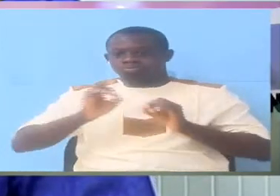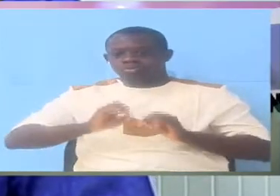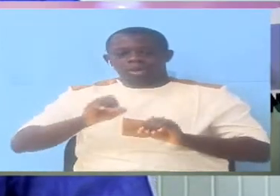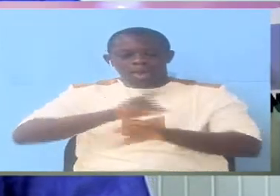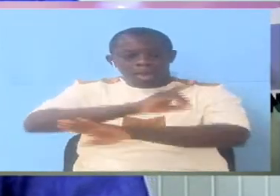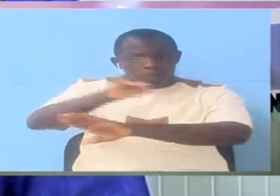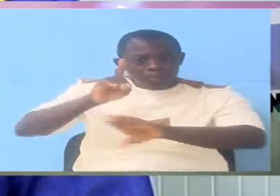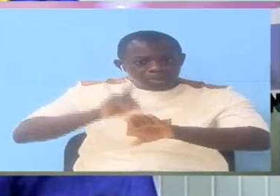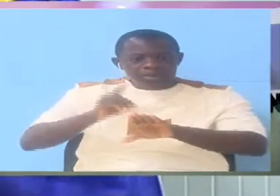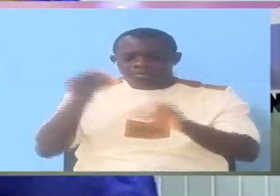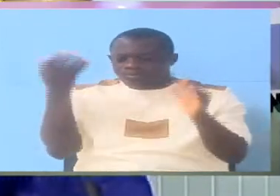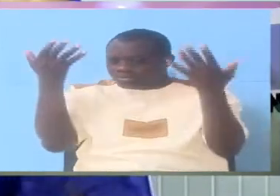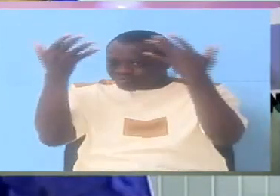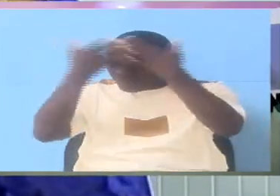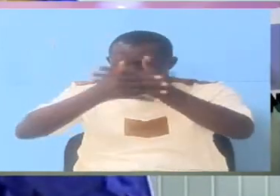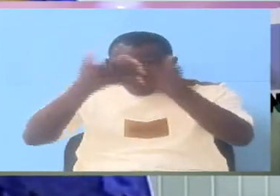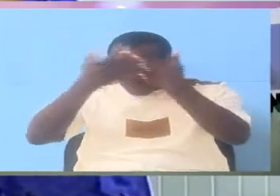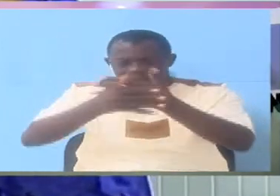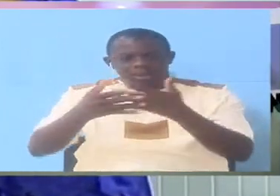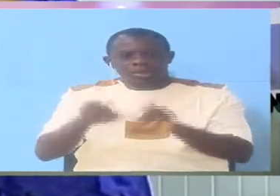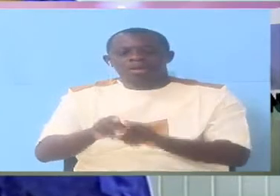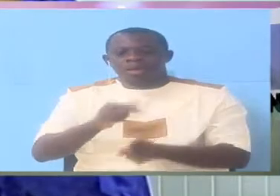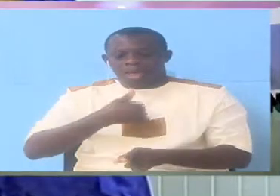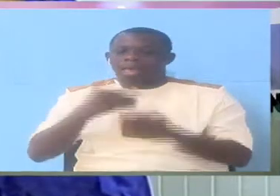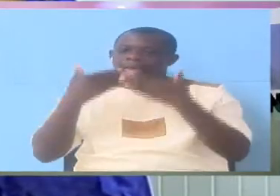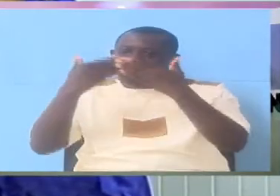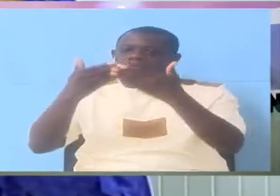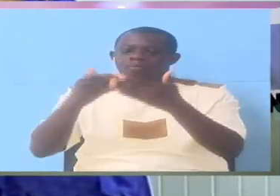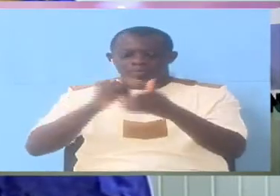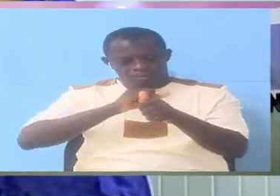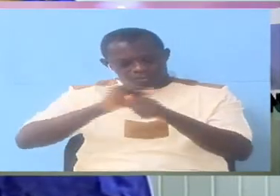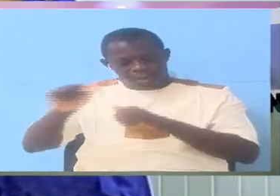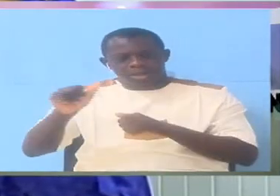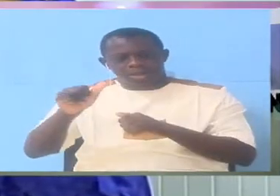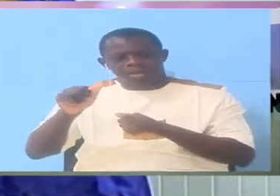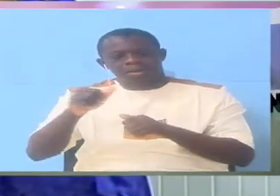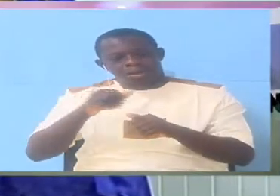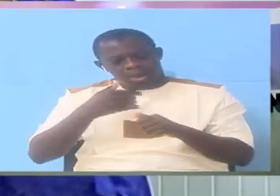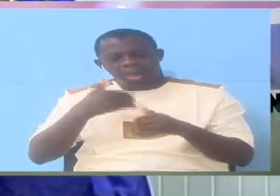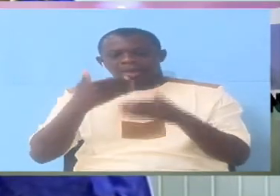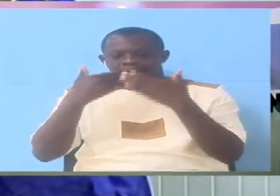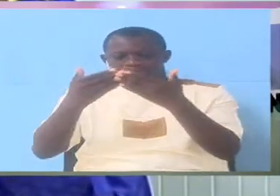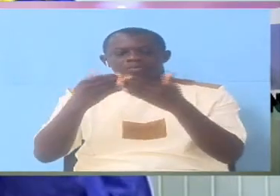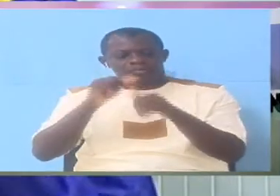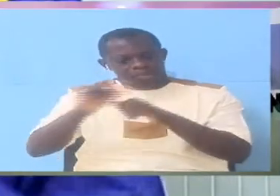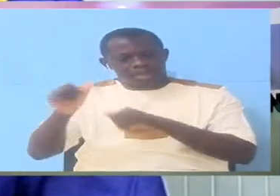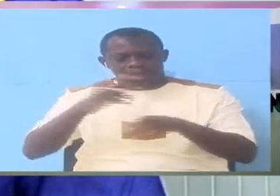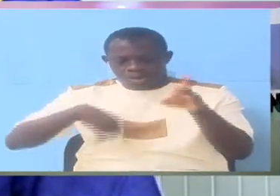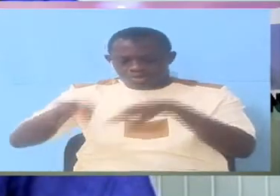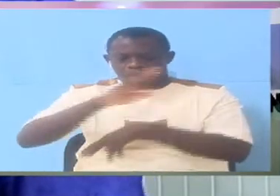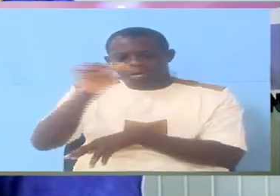the whole place was dark. I told him, I asked him to return back.